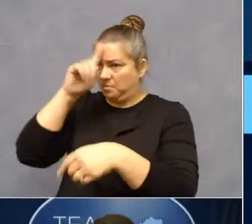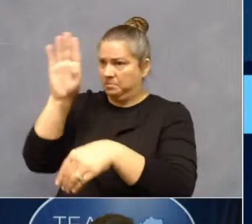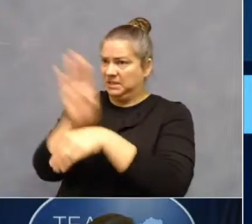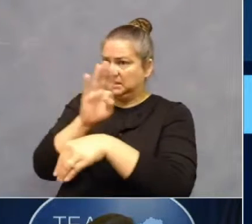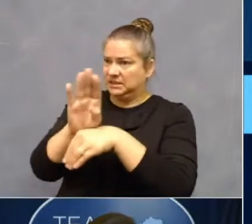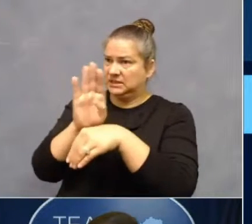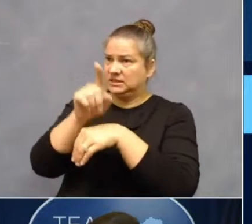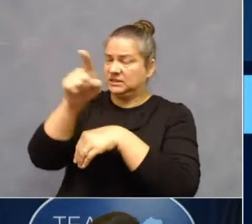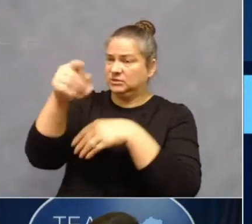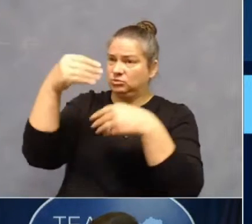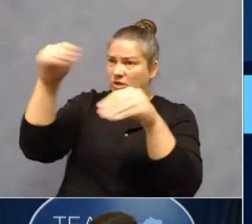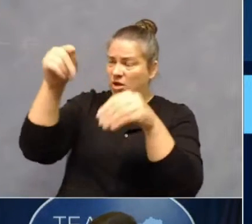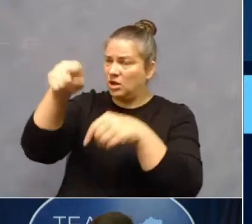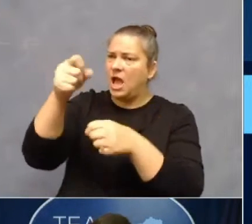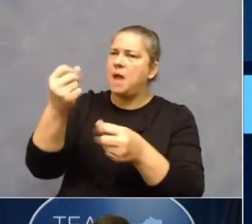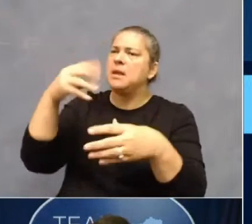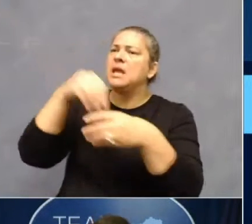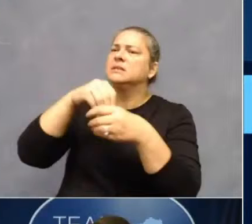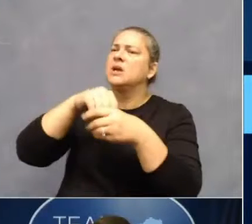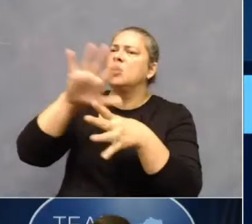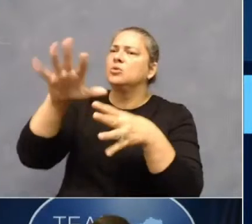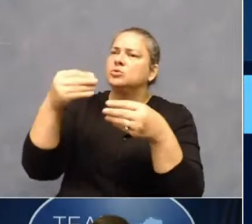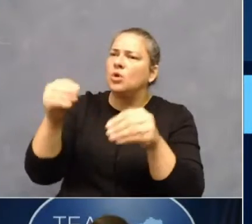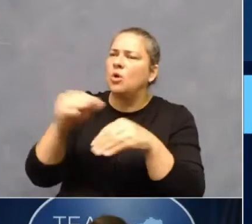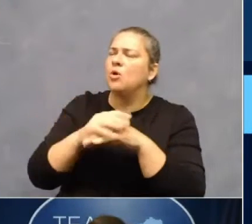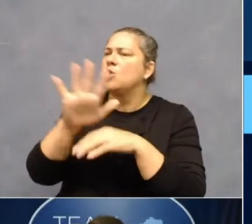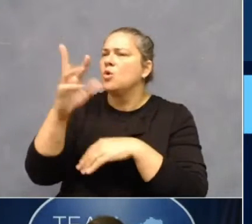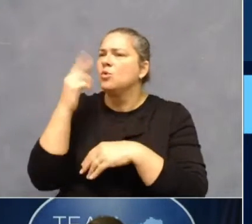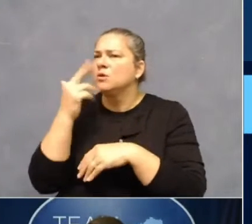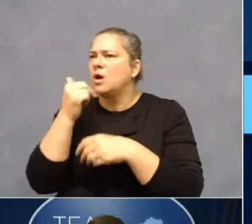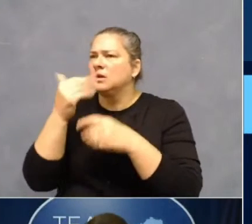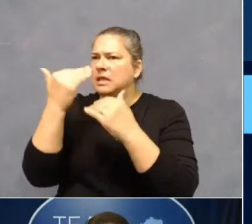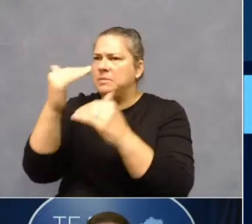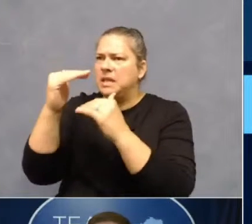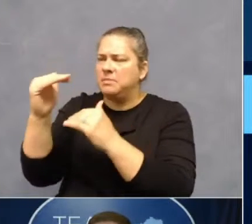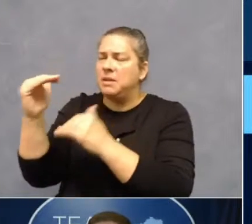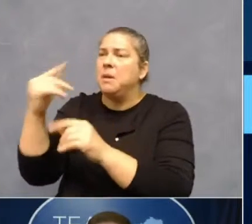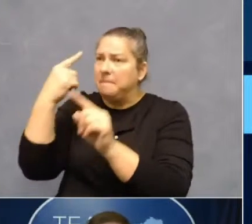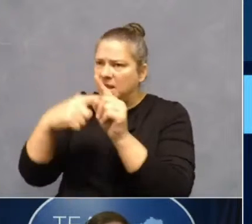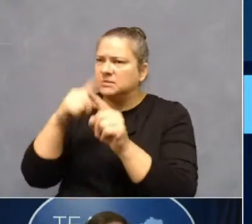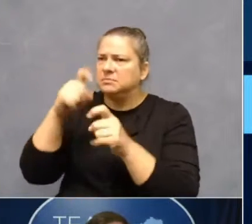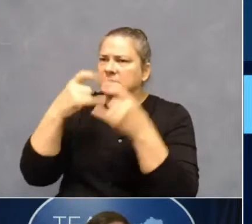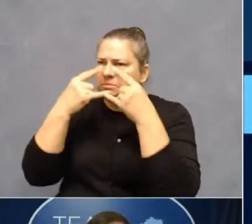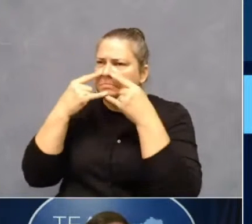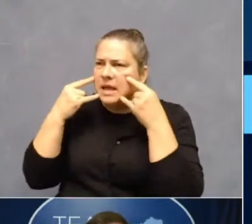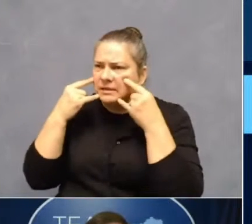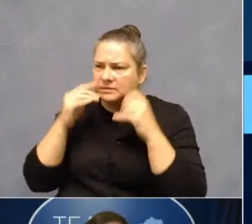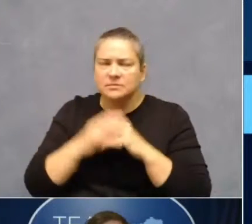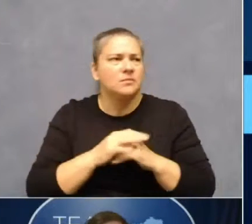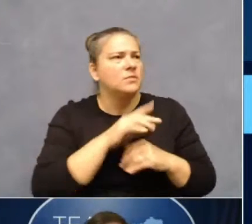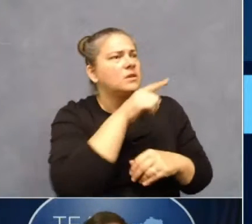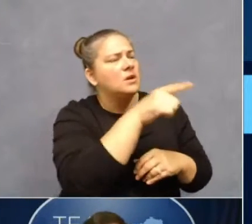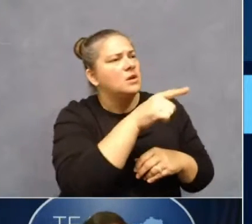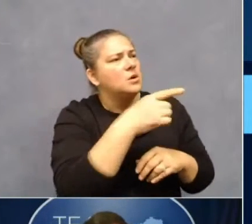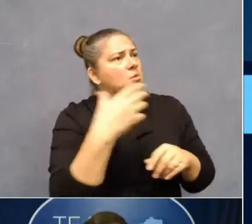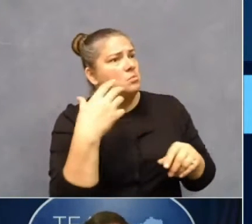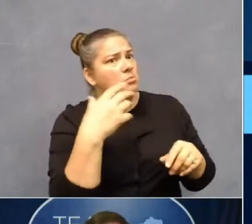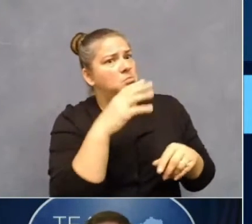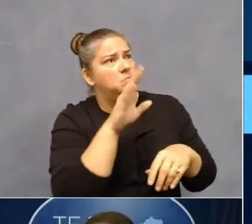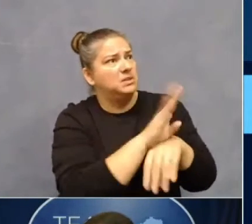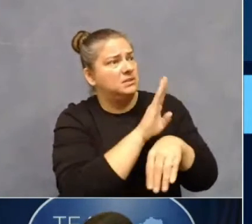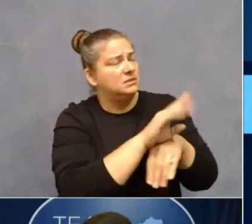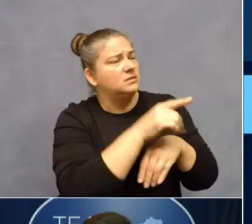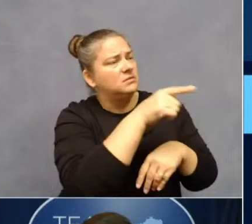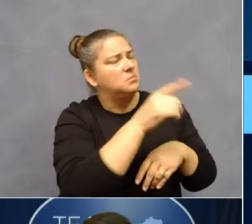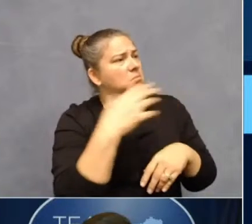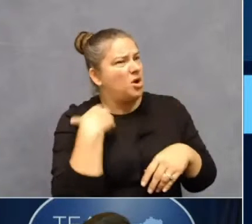retails, and in both of those, everybody's got to be wearing masks. Our employers are still asked to allow a certain percentage of